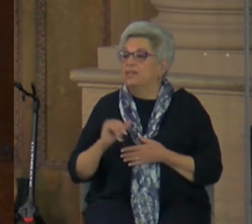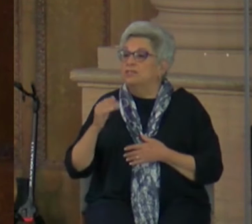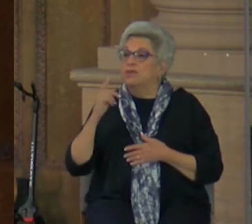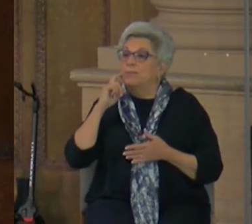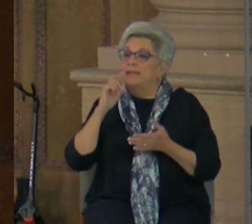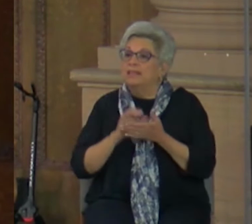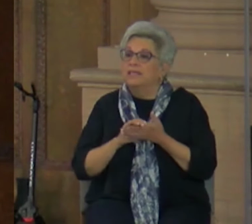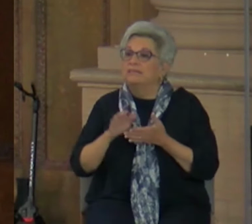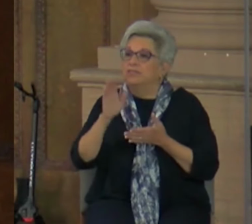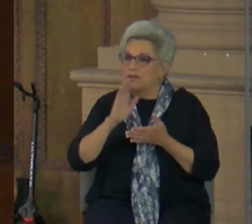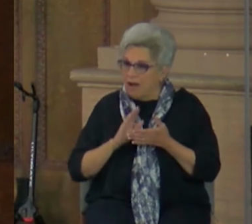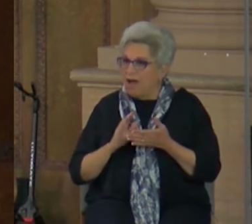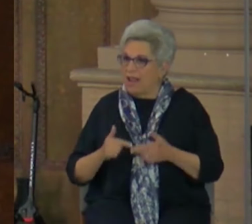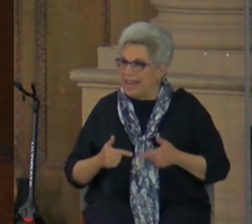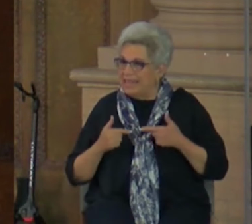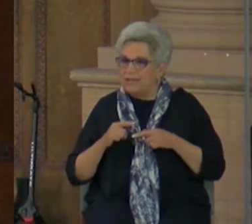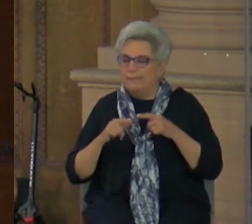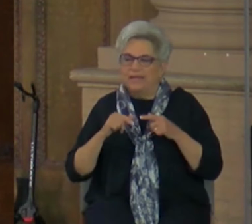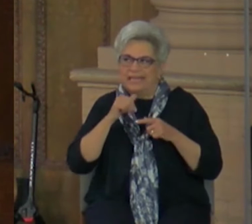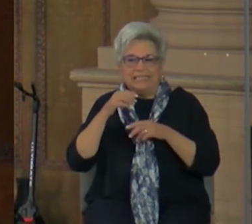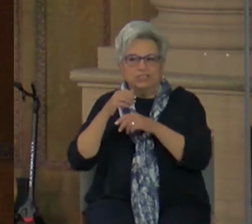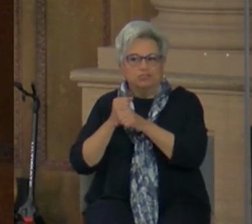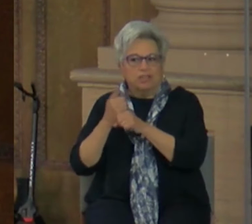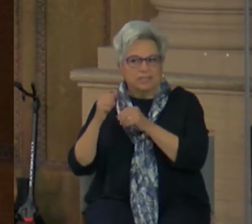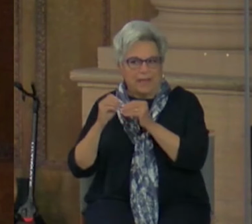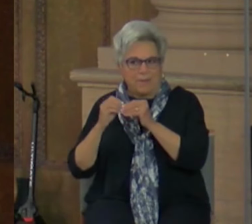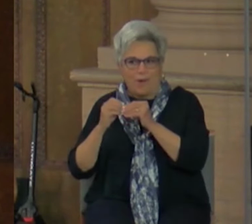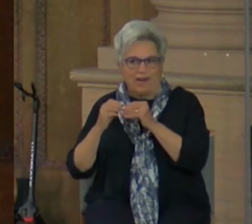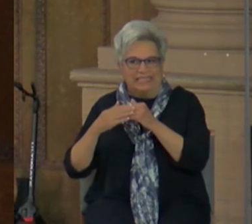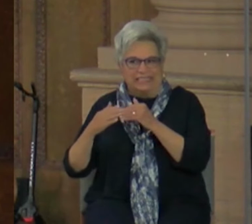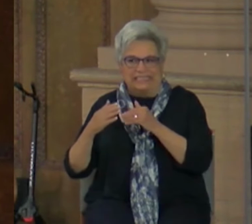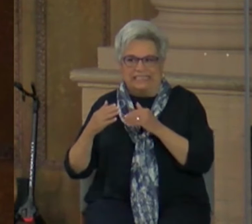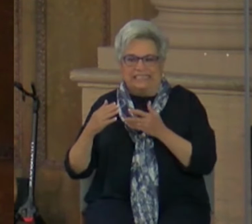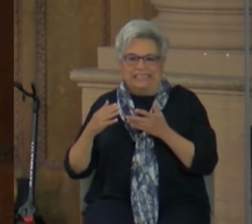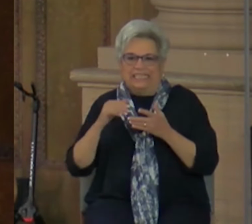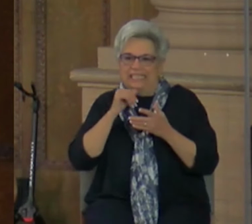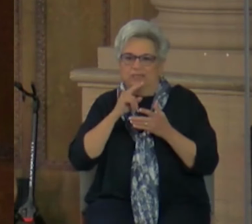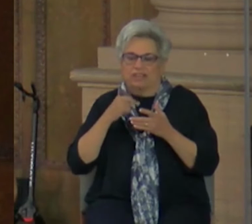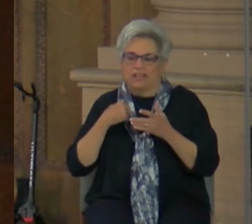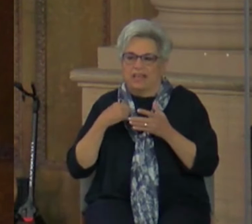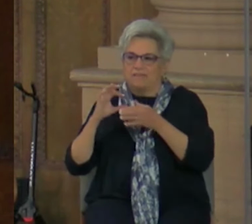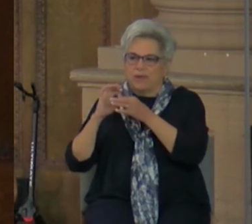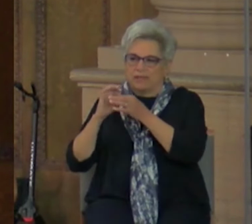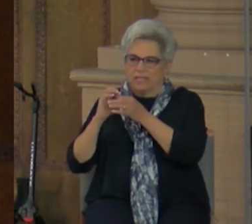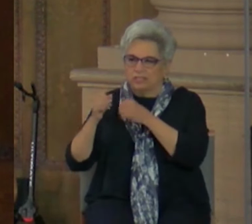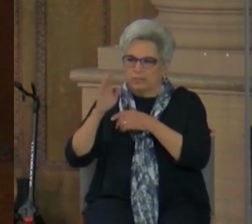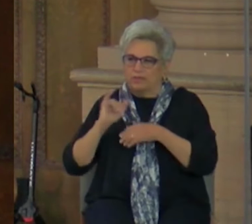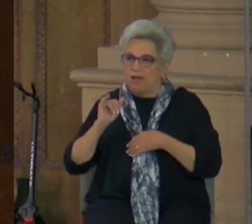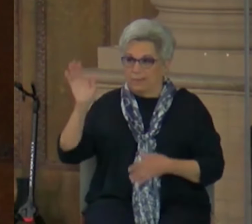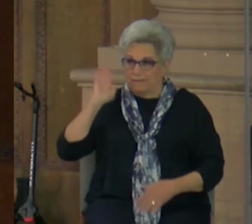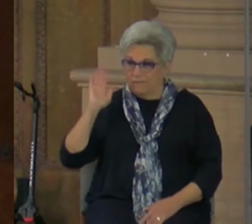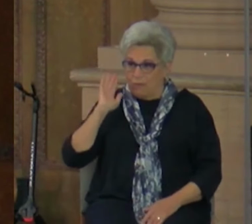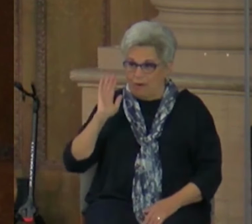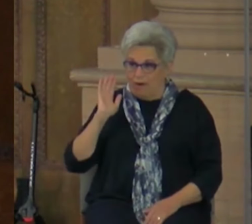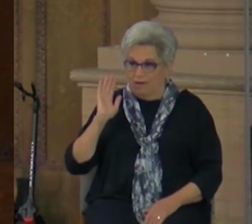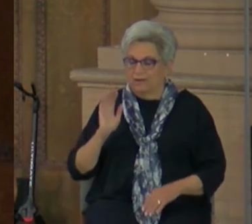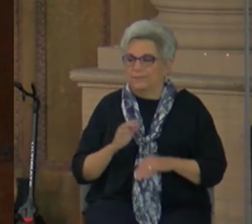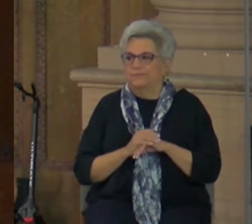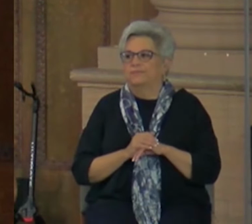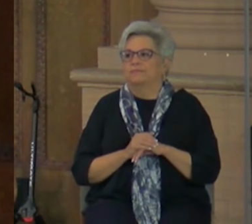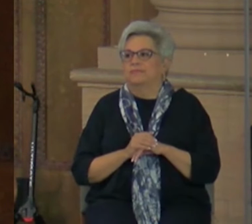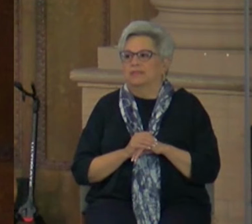believed in God's existence, but he no longer trusted in him. He no longer had any real relationship with him like he did before.